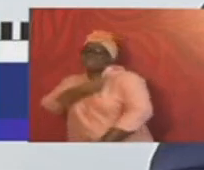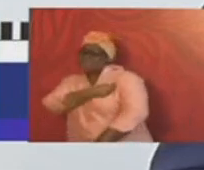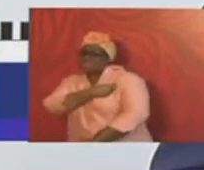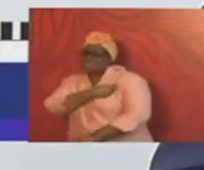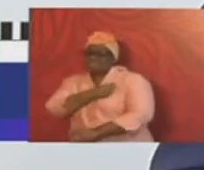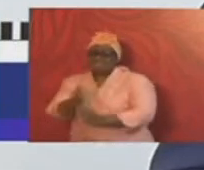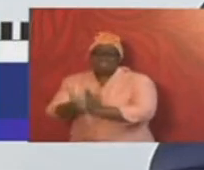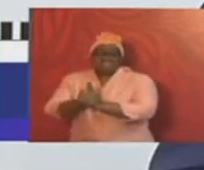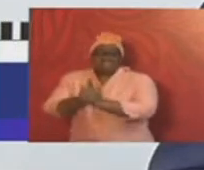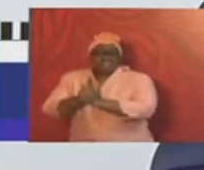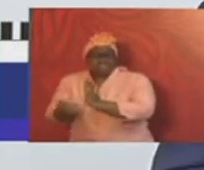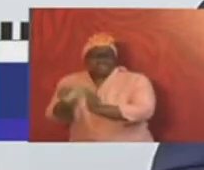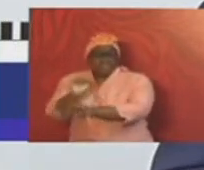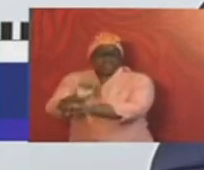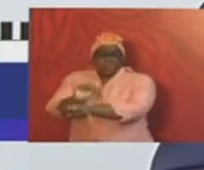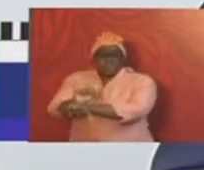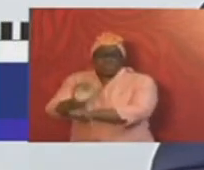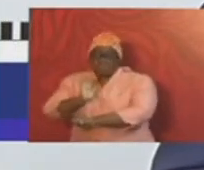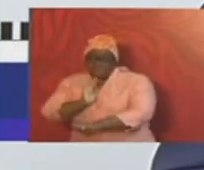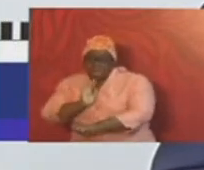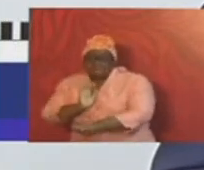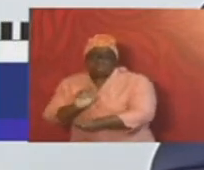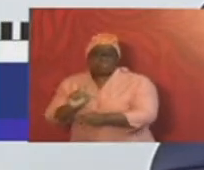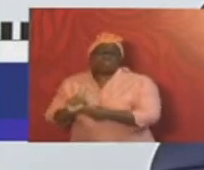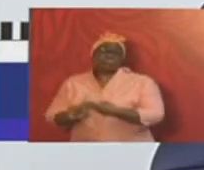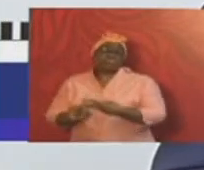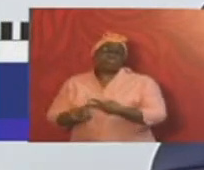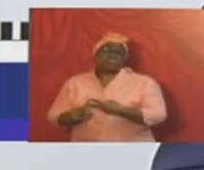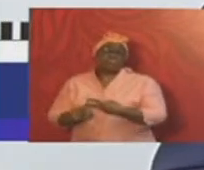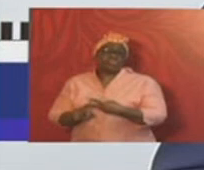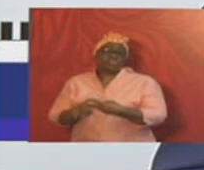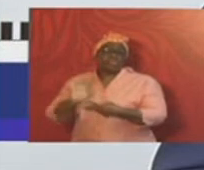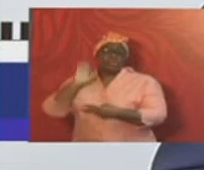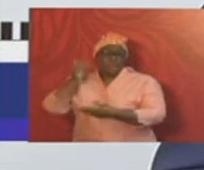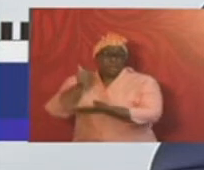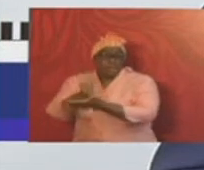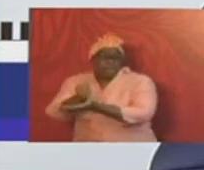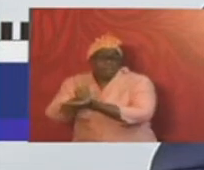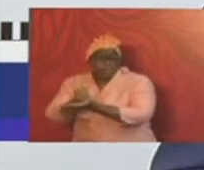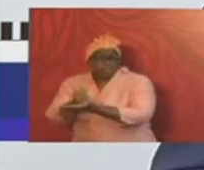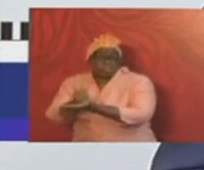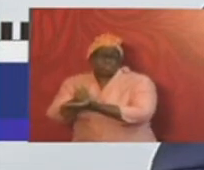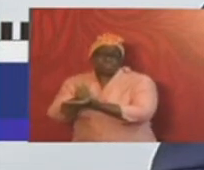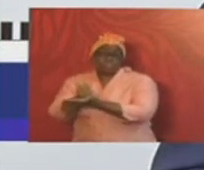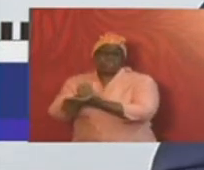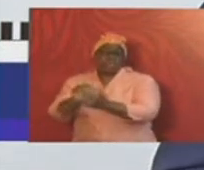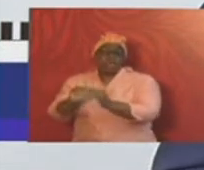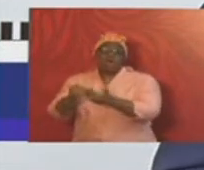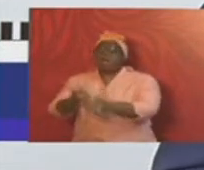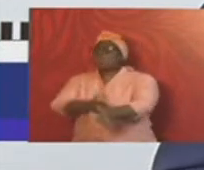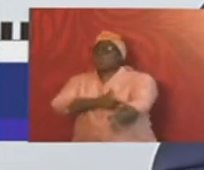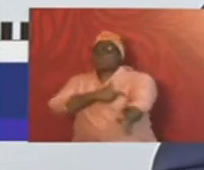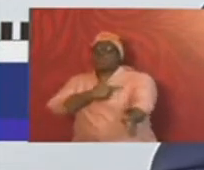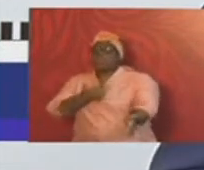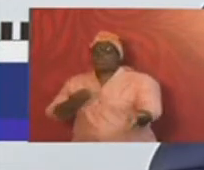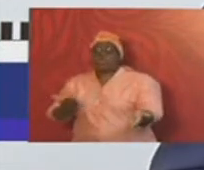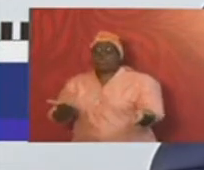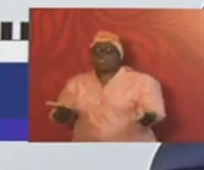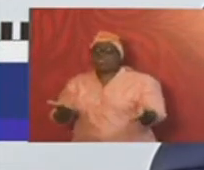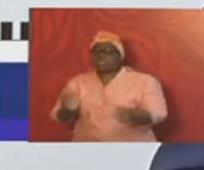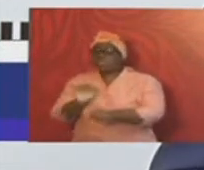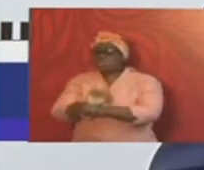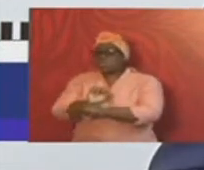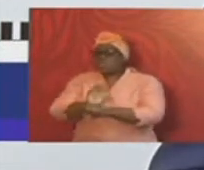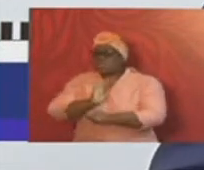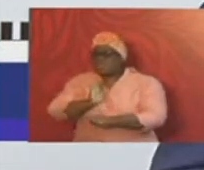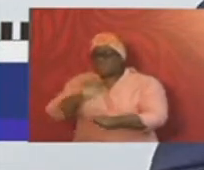out that emergency use license judges that in the throes of